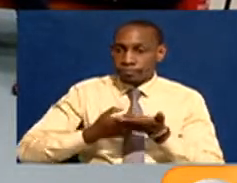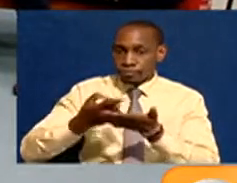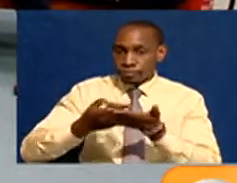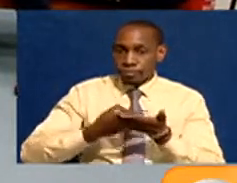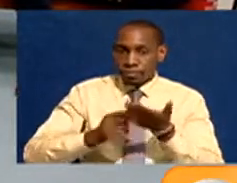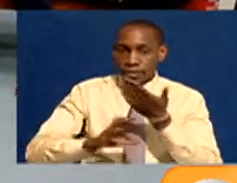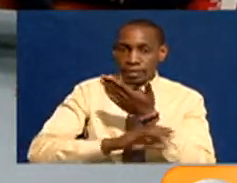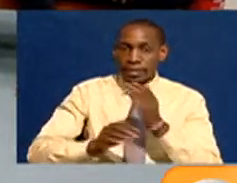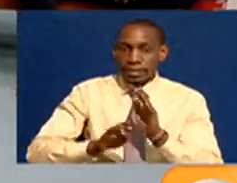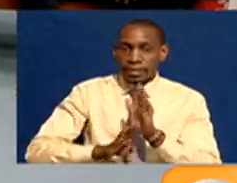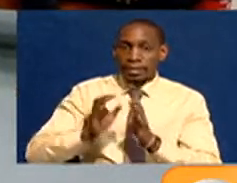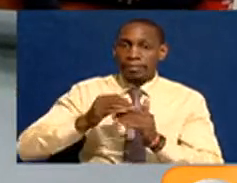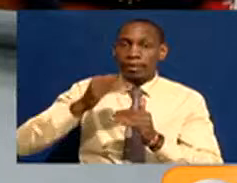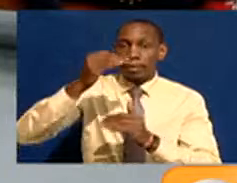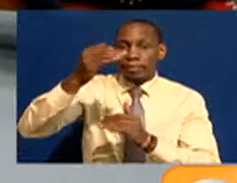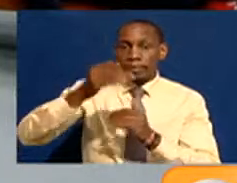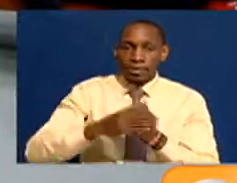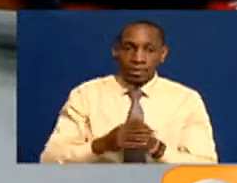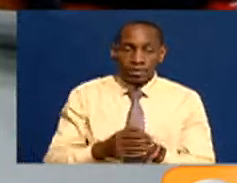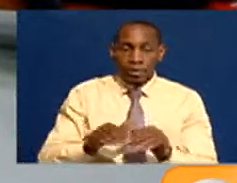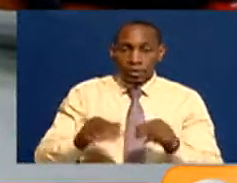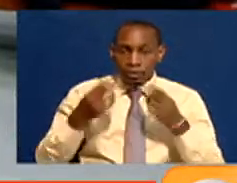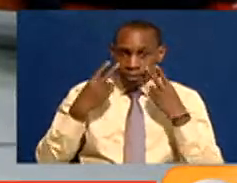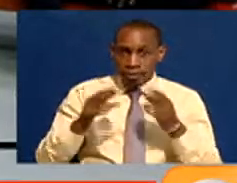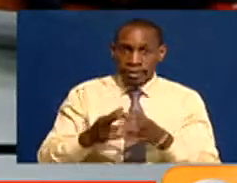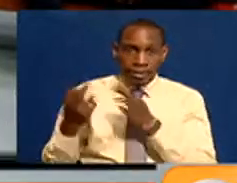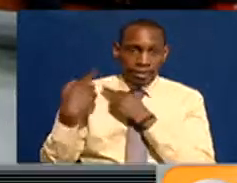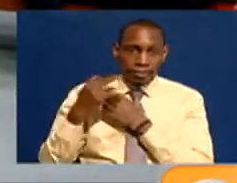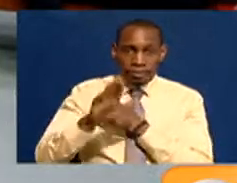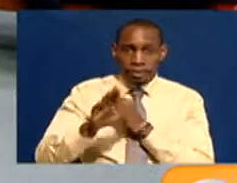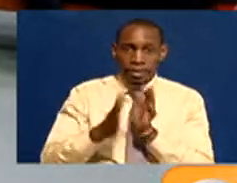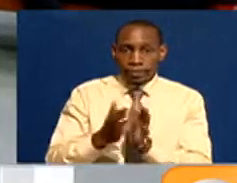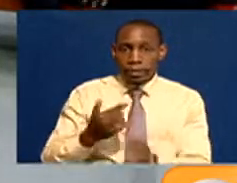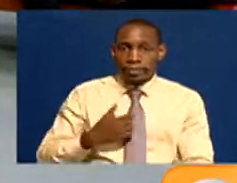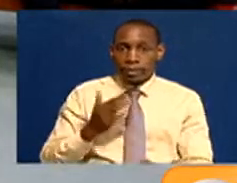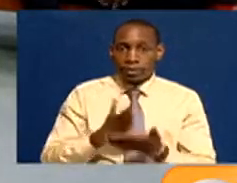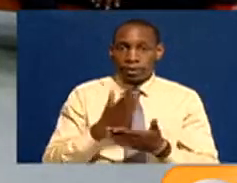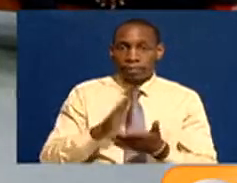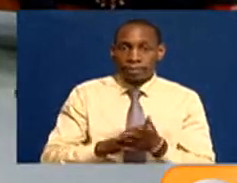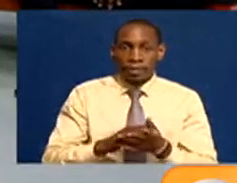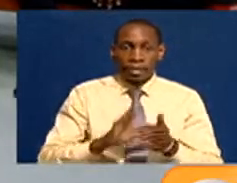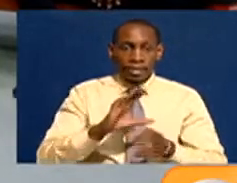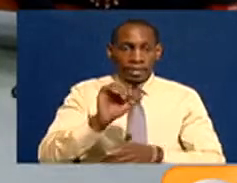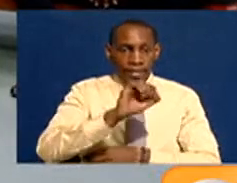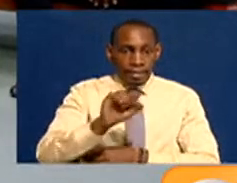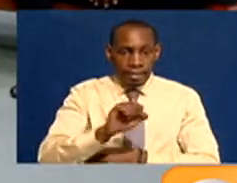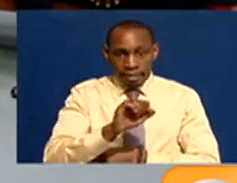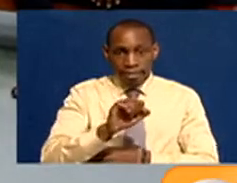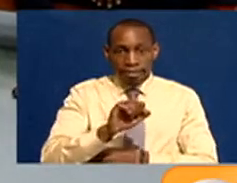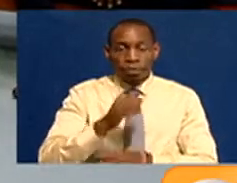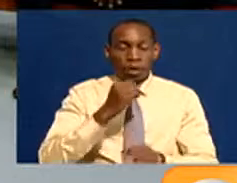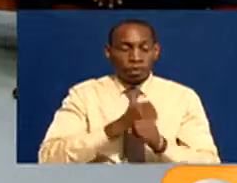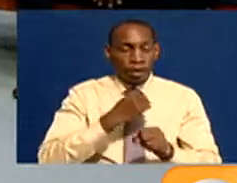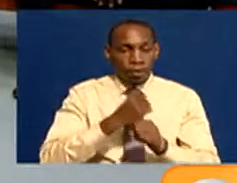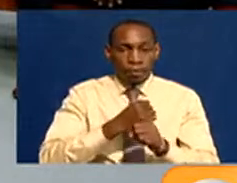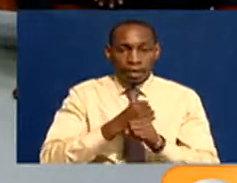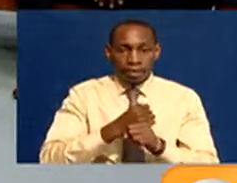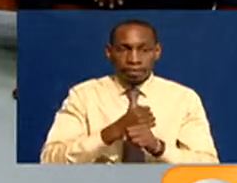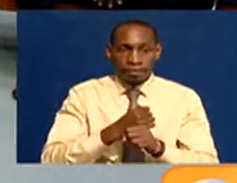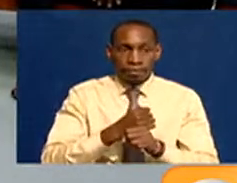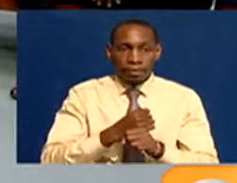Country going forward, we'll see. It's up to you and I to make sure these folks get their jobs done